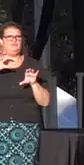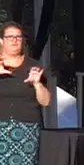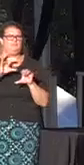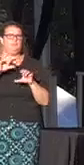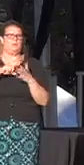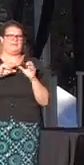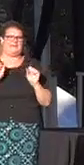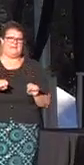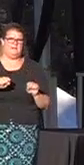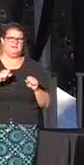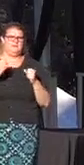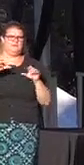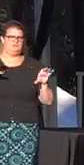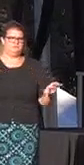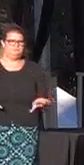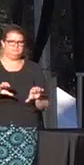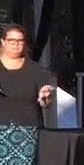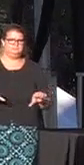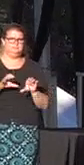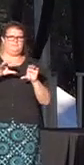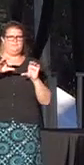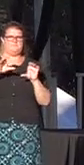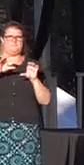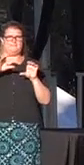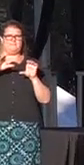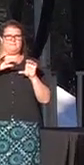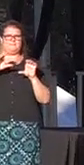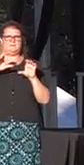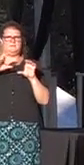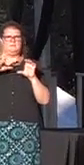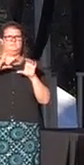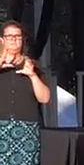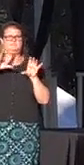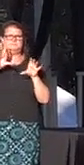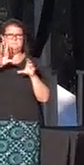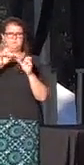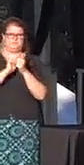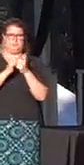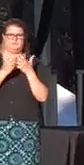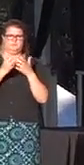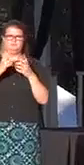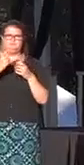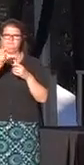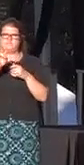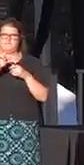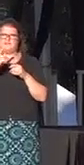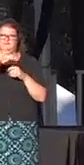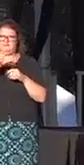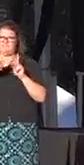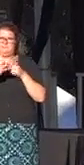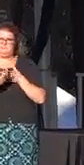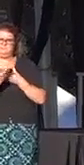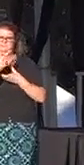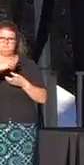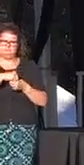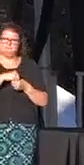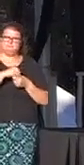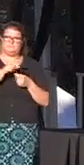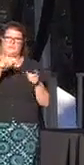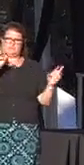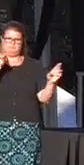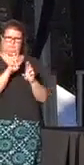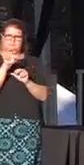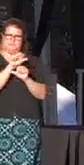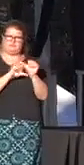of athletics by making all players feel respected on and off the field. We pledge to lead our athletic communities to respect